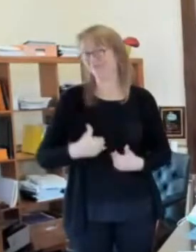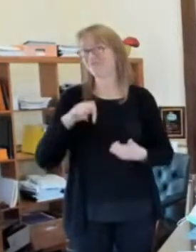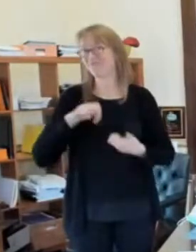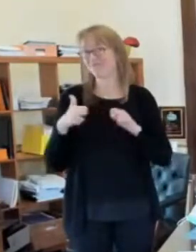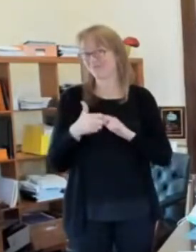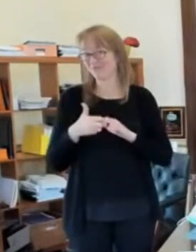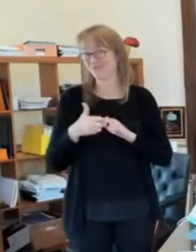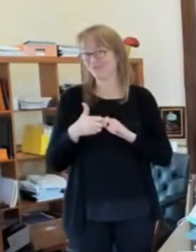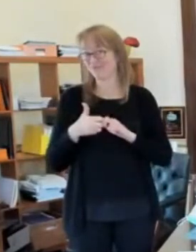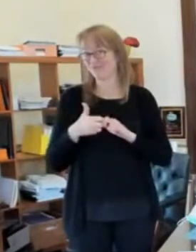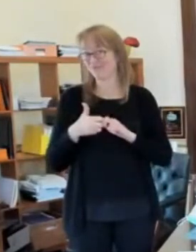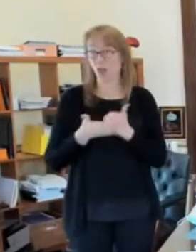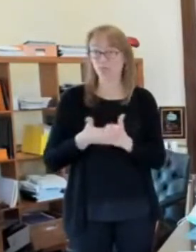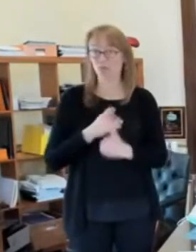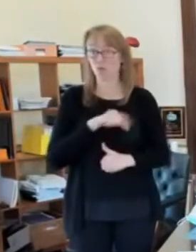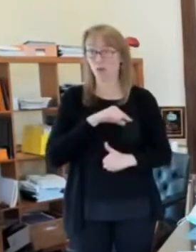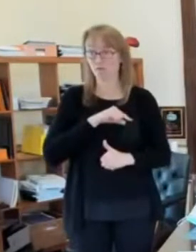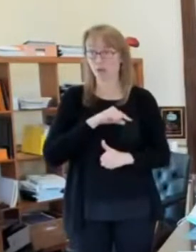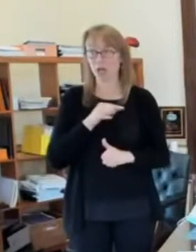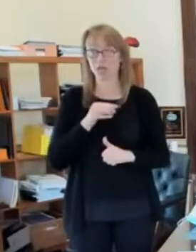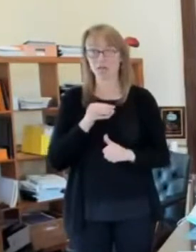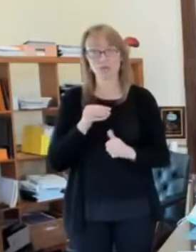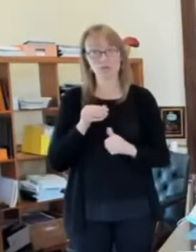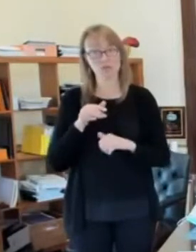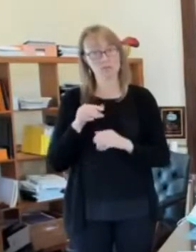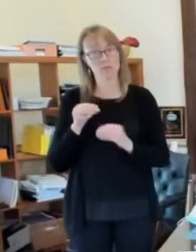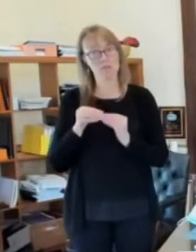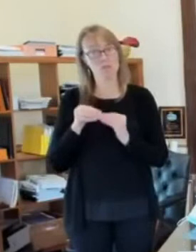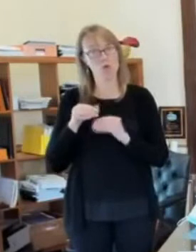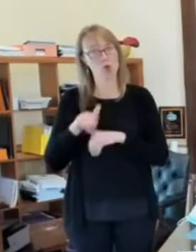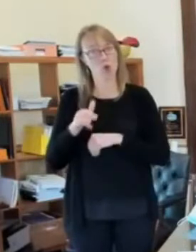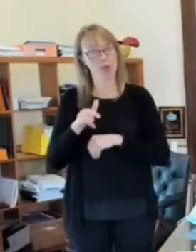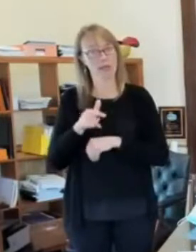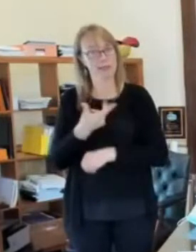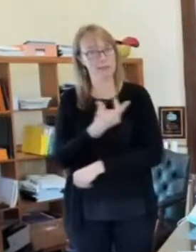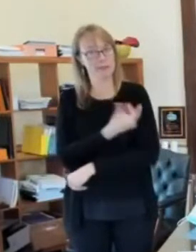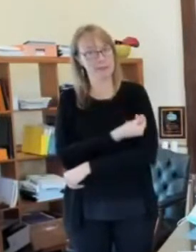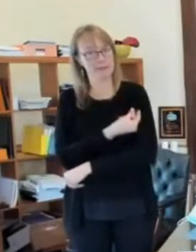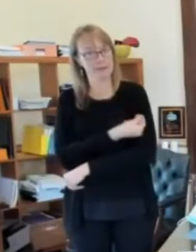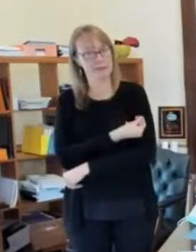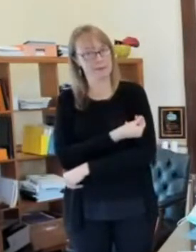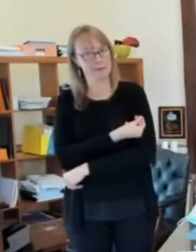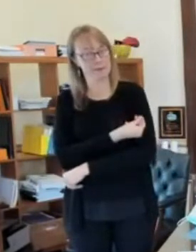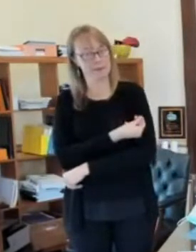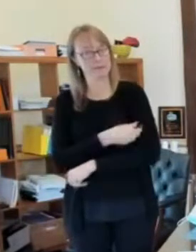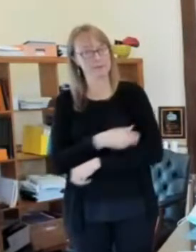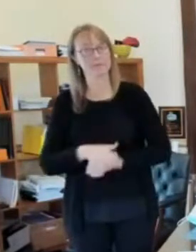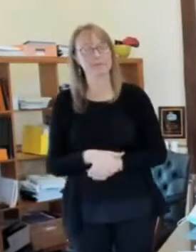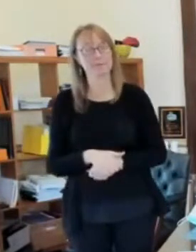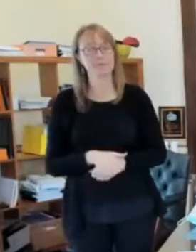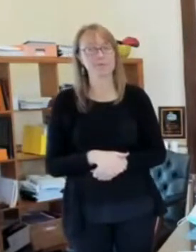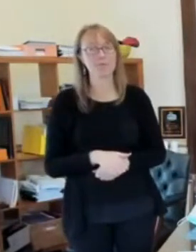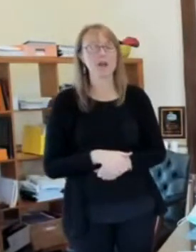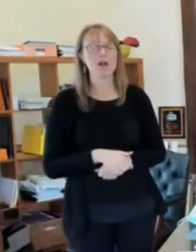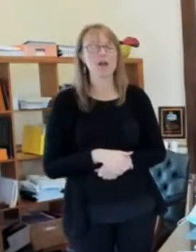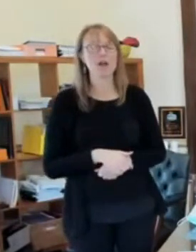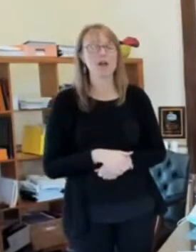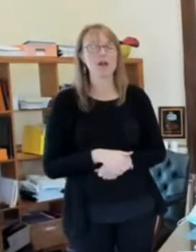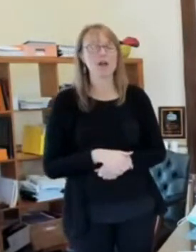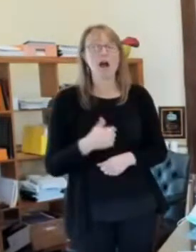You know, I think that you may have to certify to it, attest to